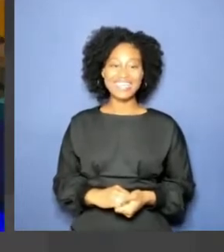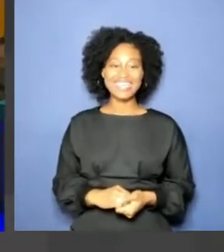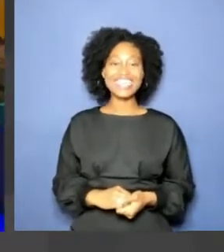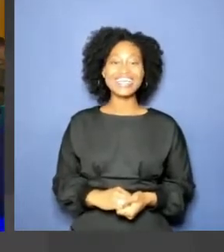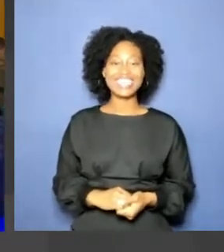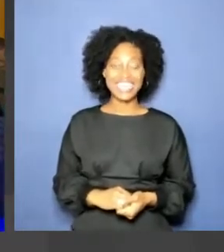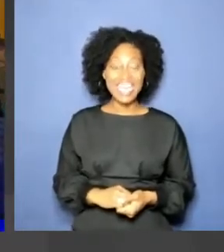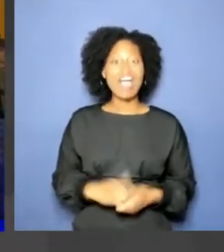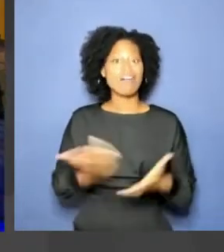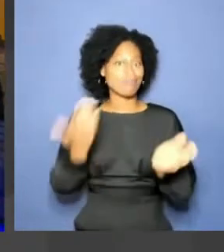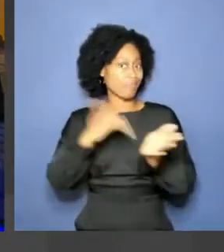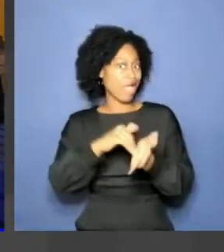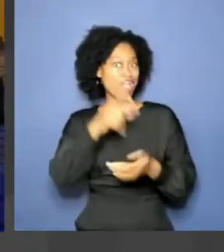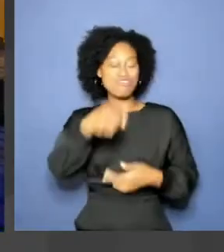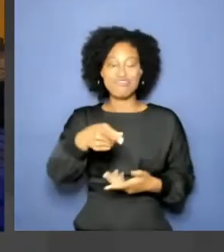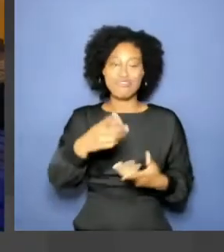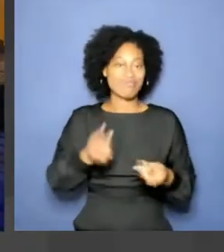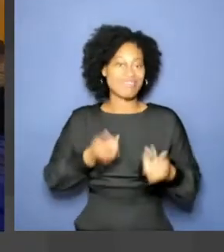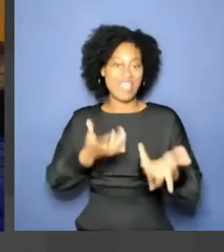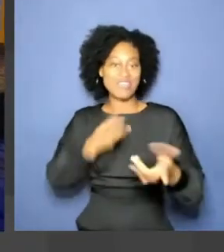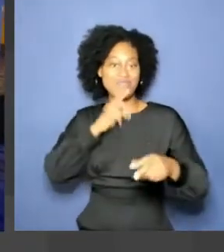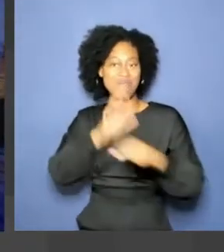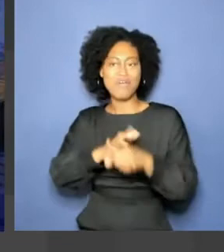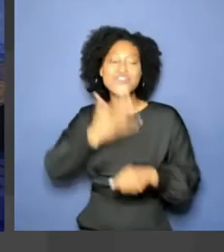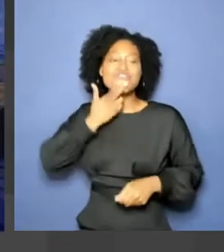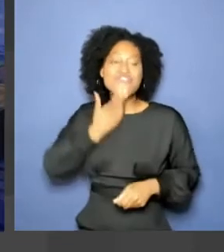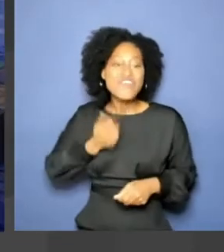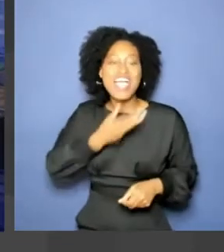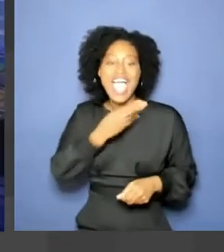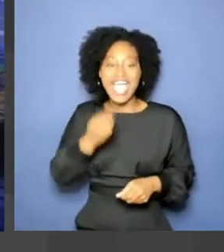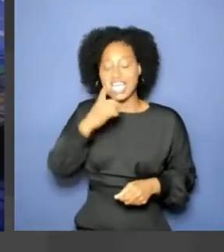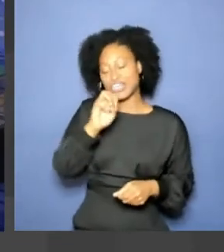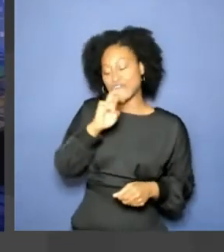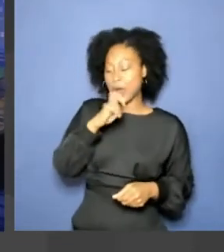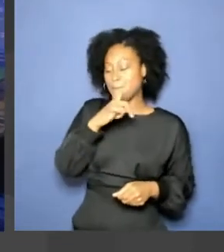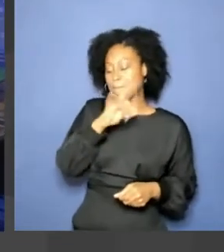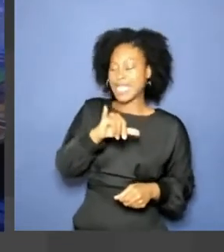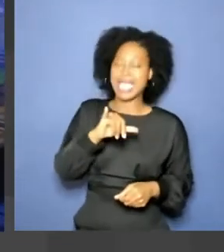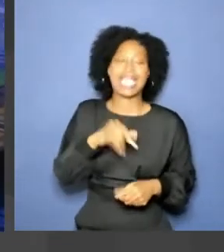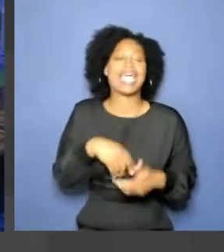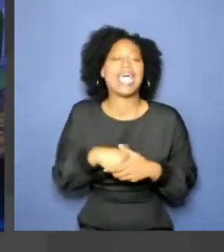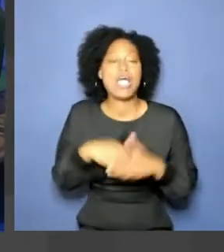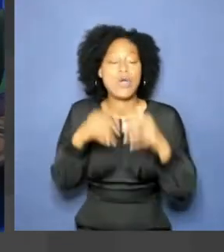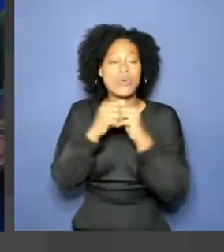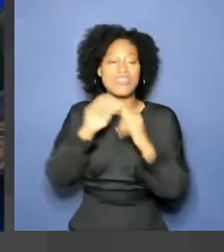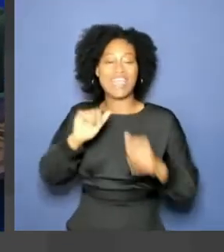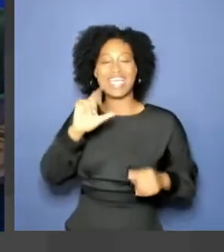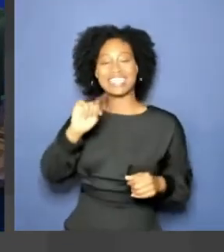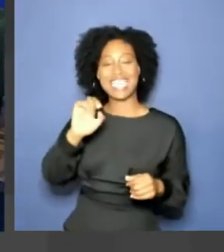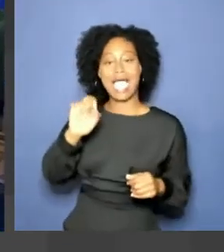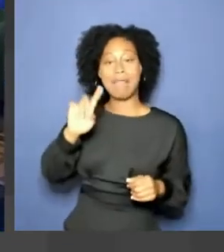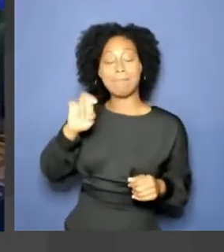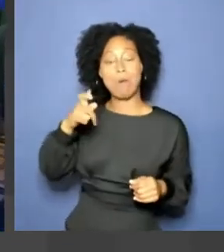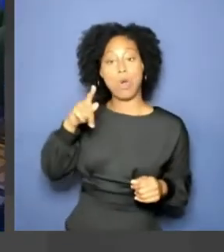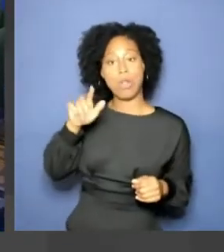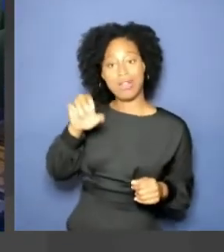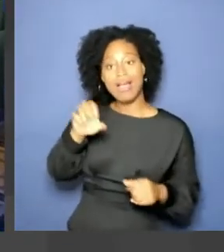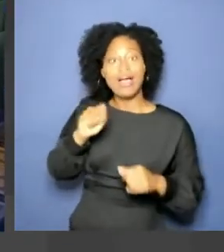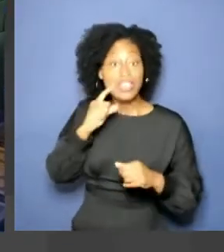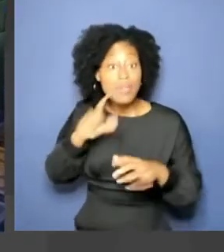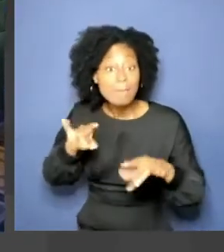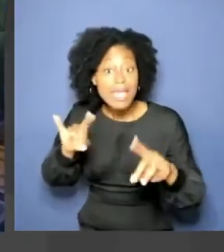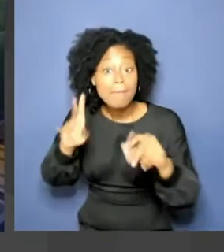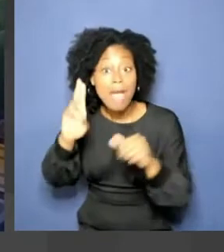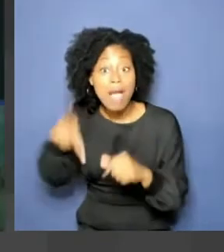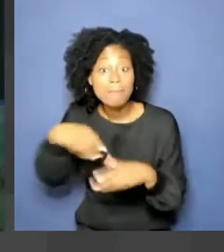Once again, you deliver on the promise of cute and derpy with the tadpoles. We do. Yes, and you can pick them up in a bucket. Yes, and that's actually extra